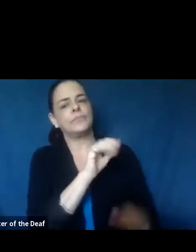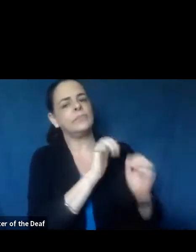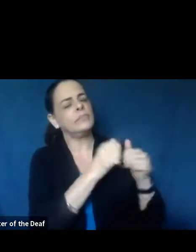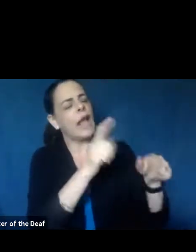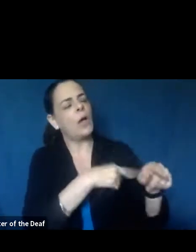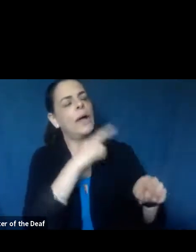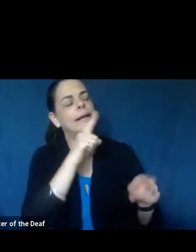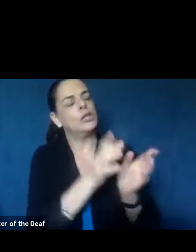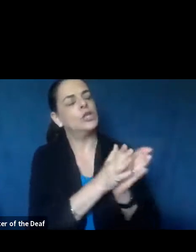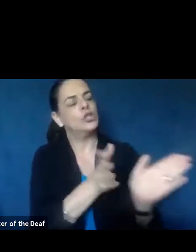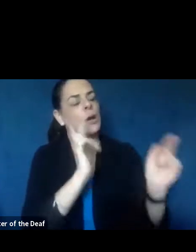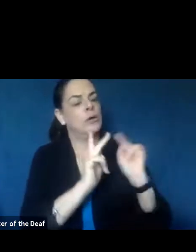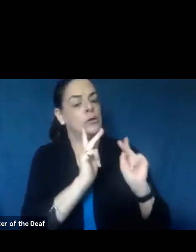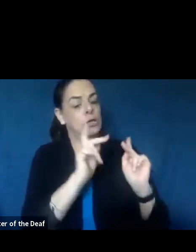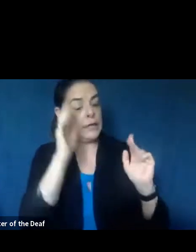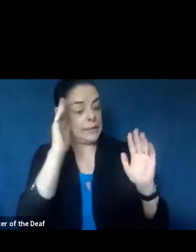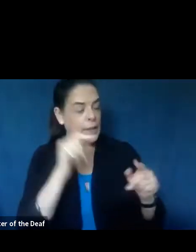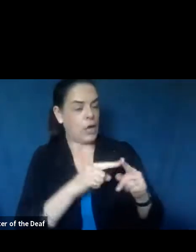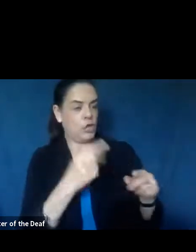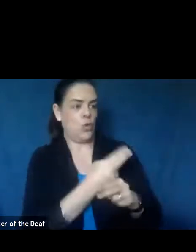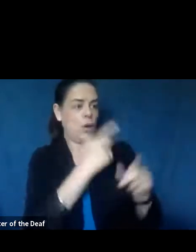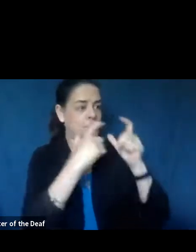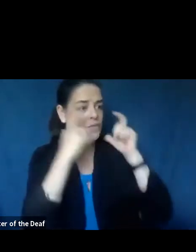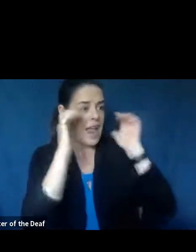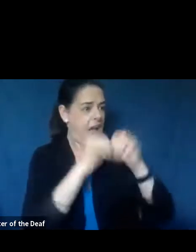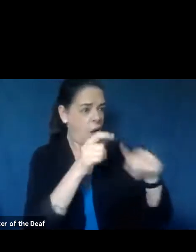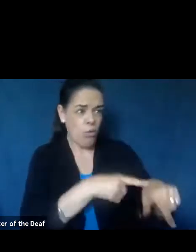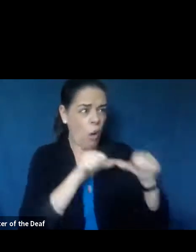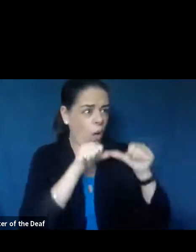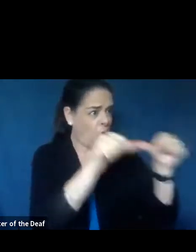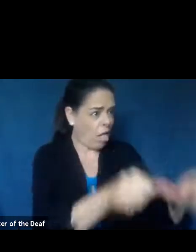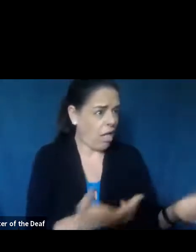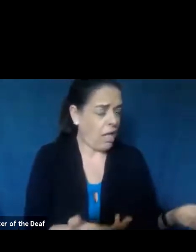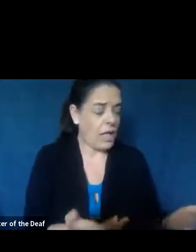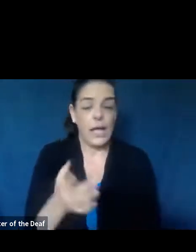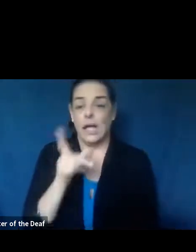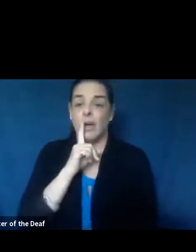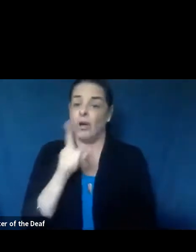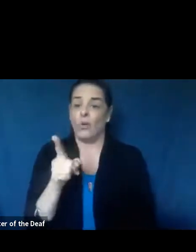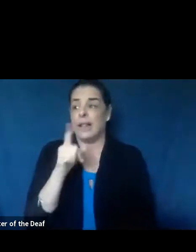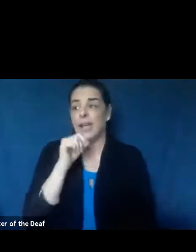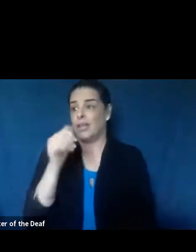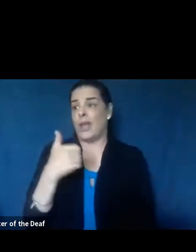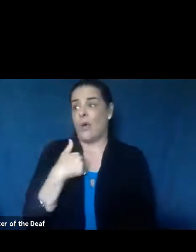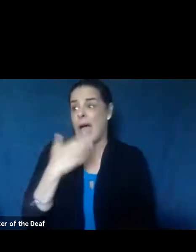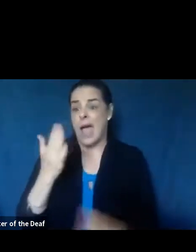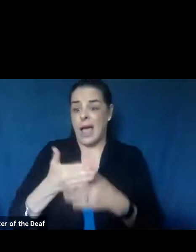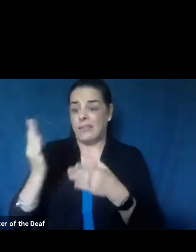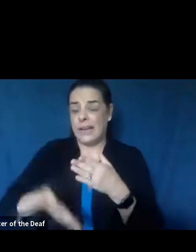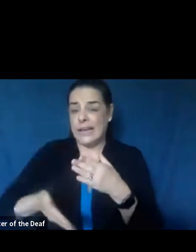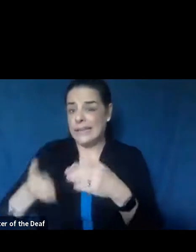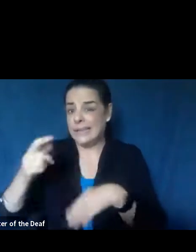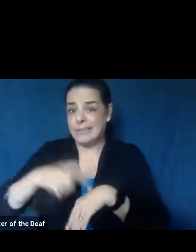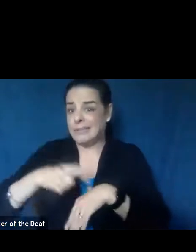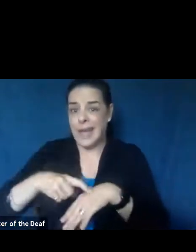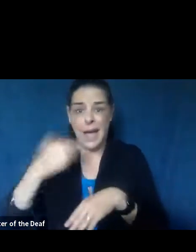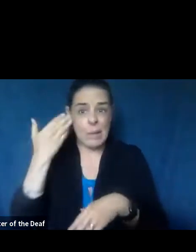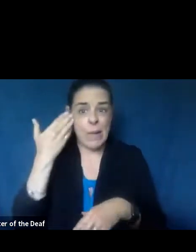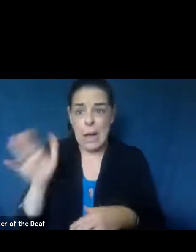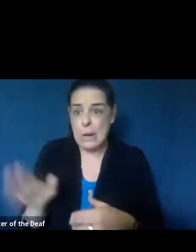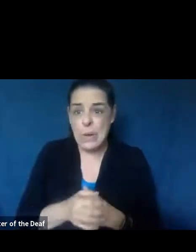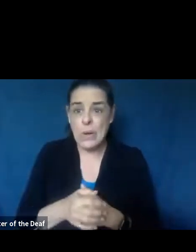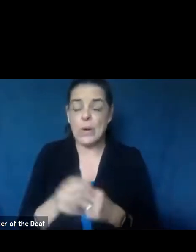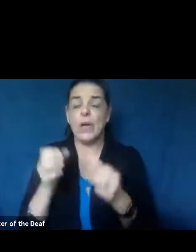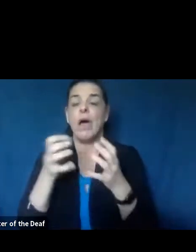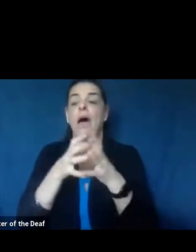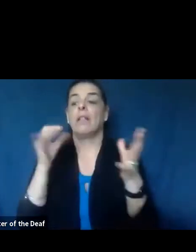is the general public expected to wear face masks? We don't really have an endpoint on that. I think a lot on that